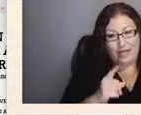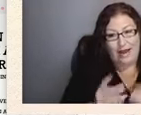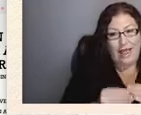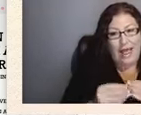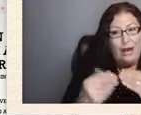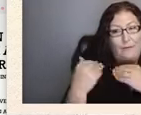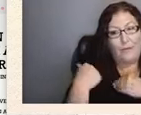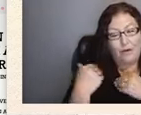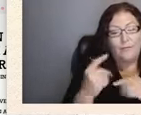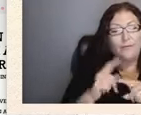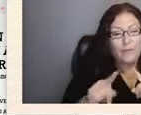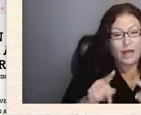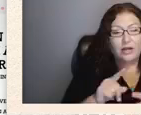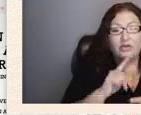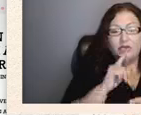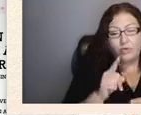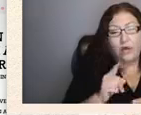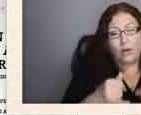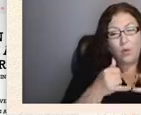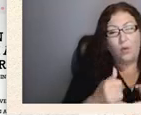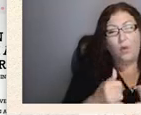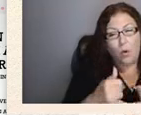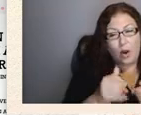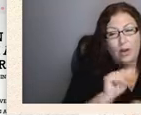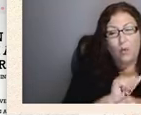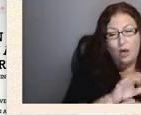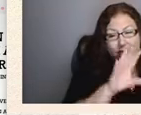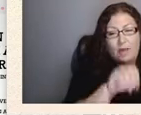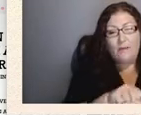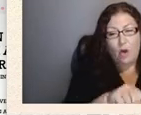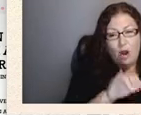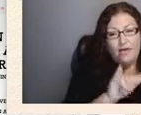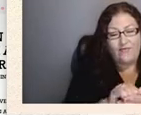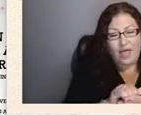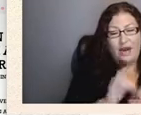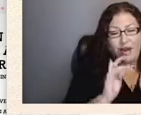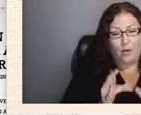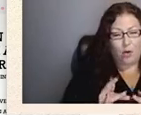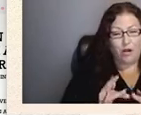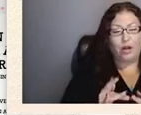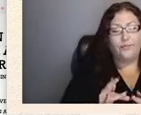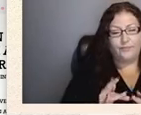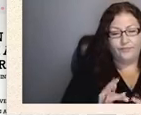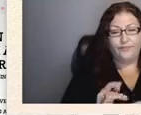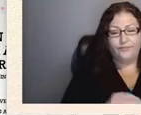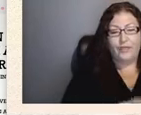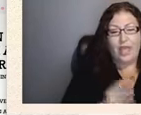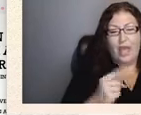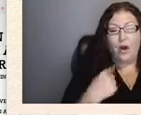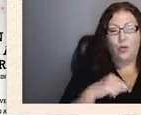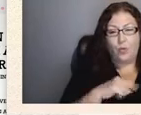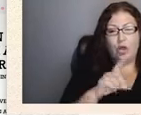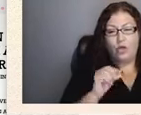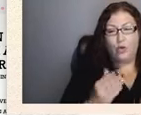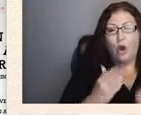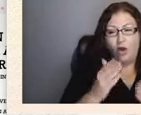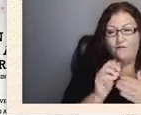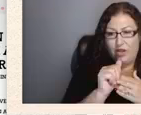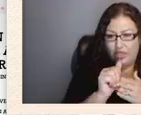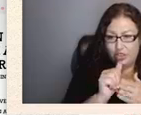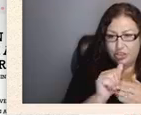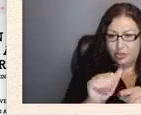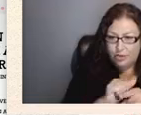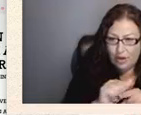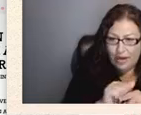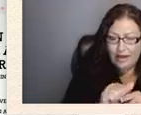it's very rewarding work to be part of a network. And we do offer leadership training, and